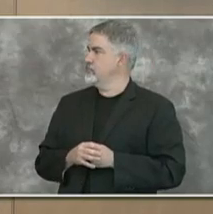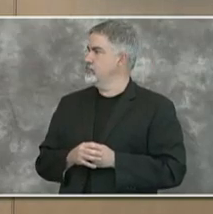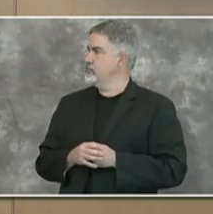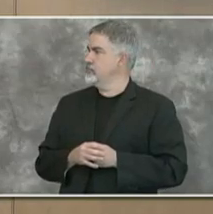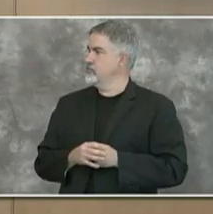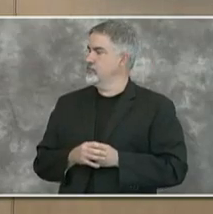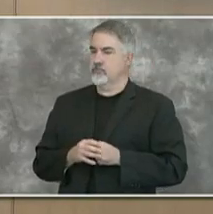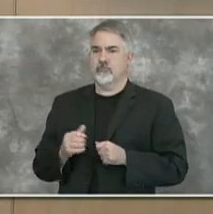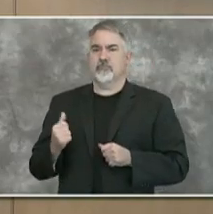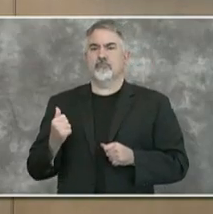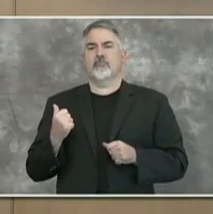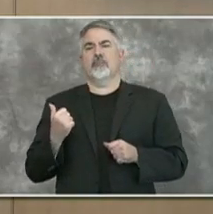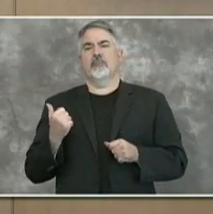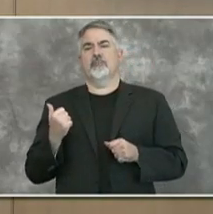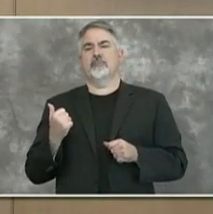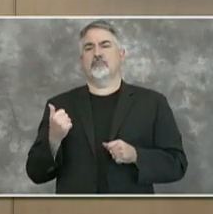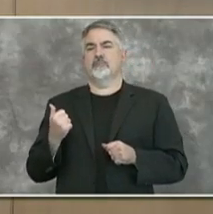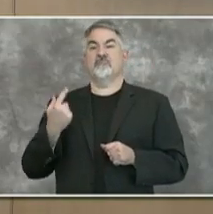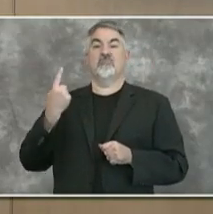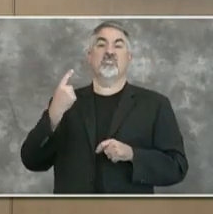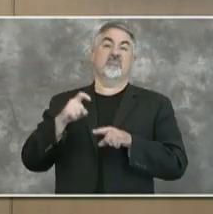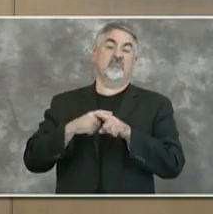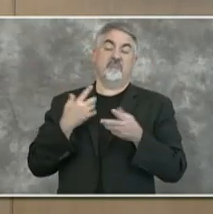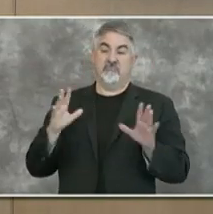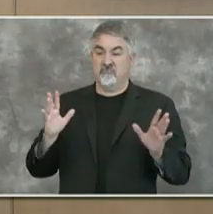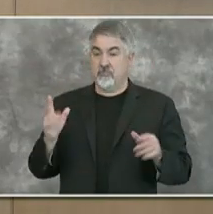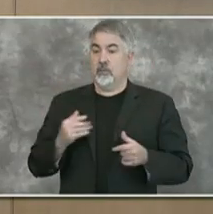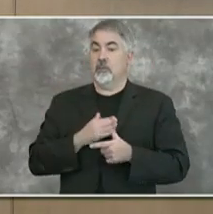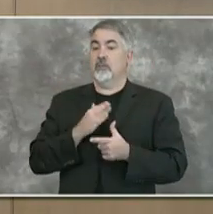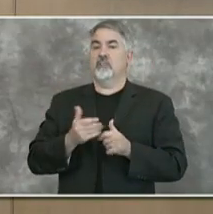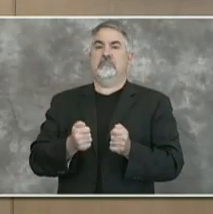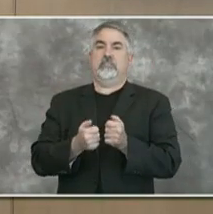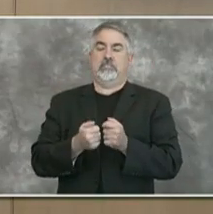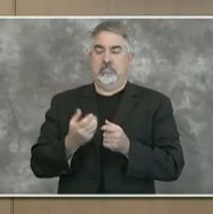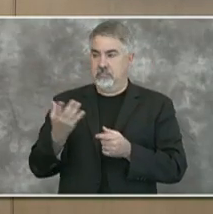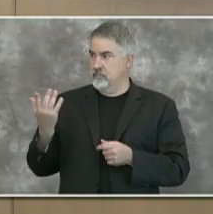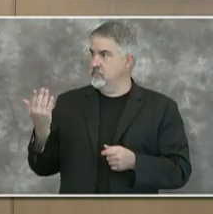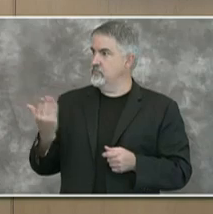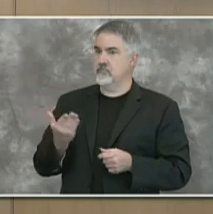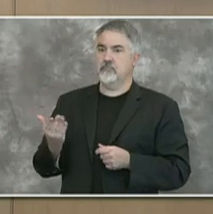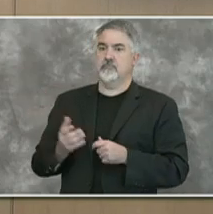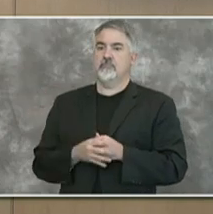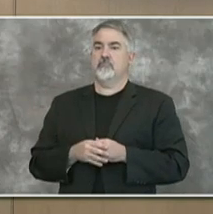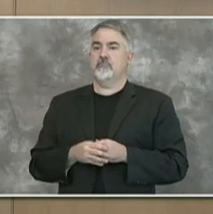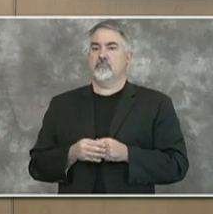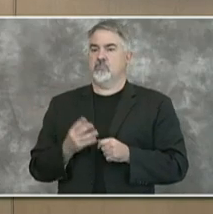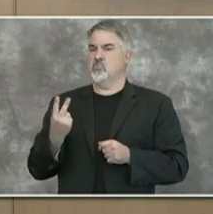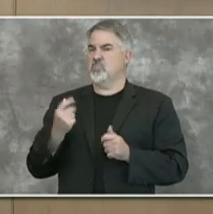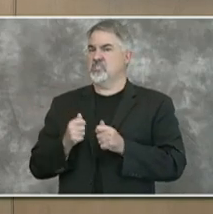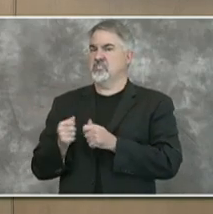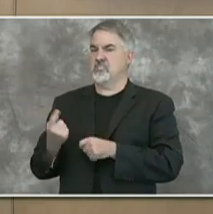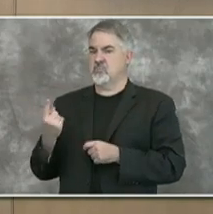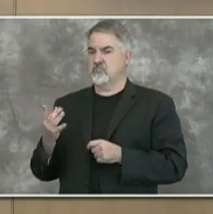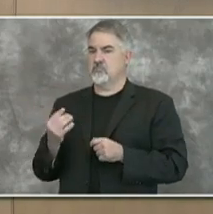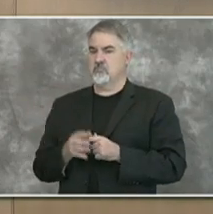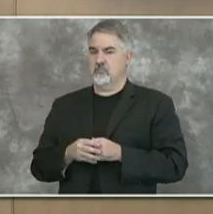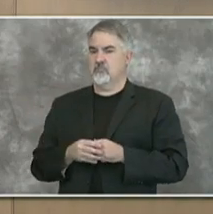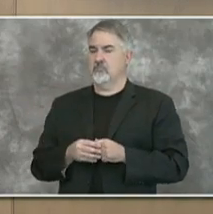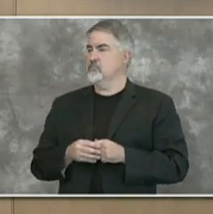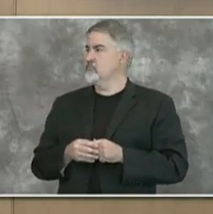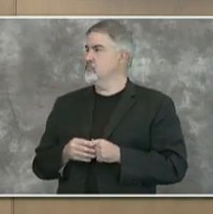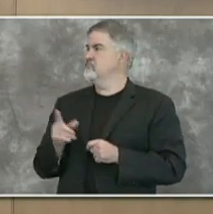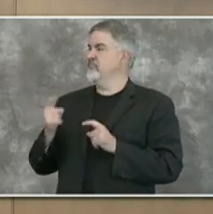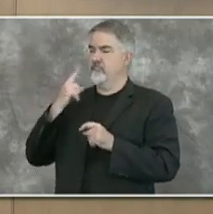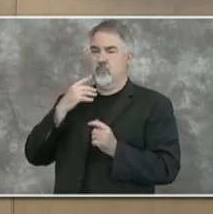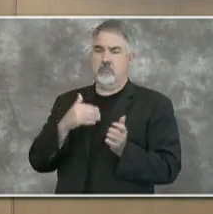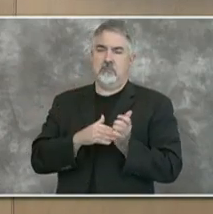Okay, that was the only call-in question. We'll go to the texted questions now, and the first two are going to be directed to Dr. Wooten. This question